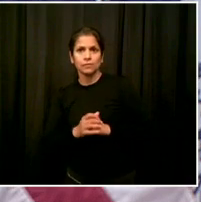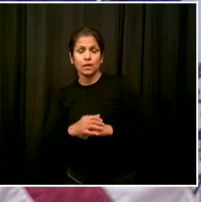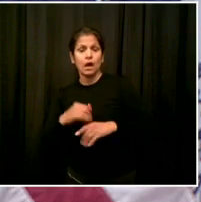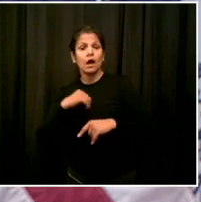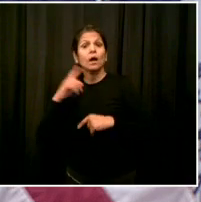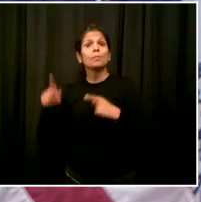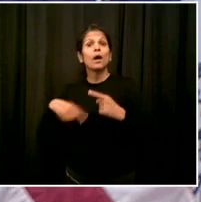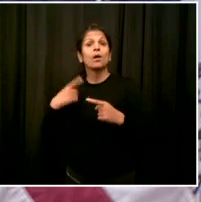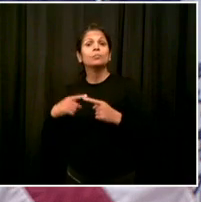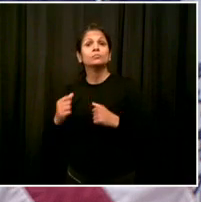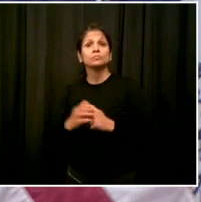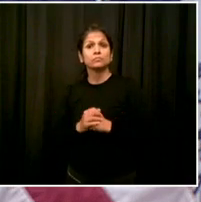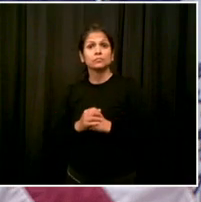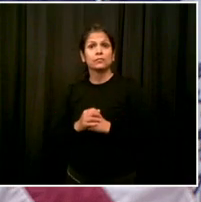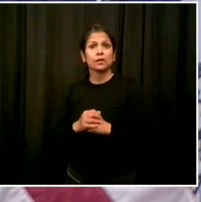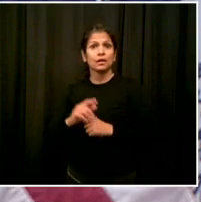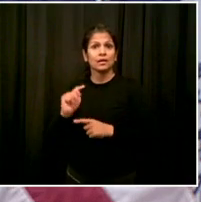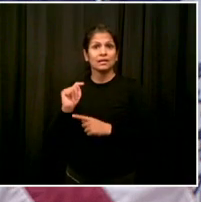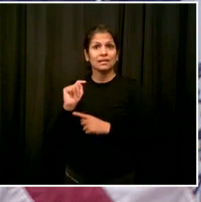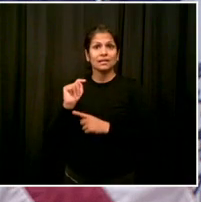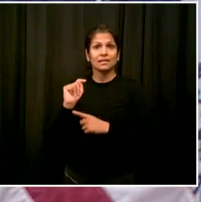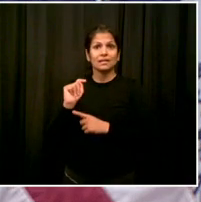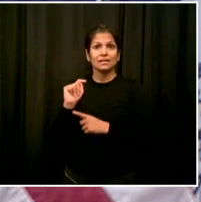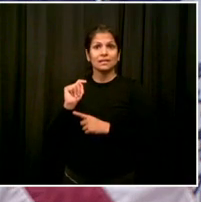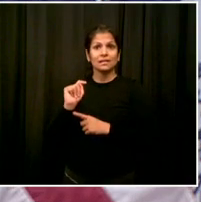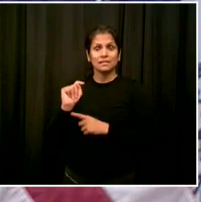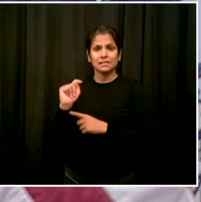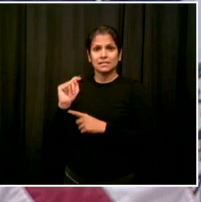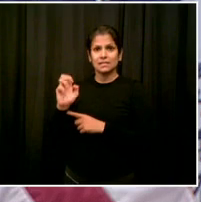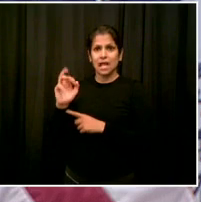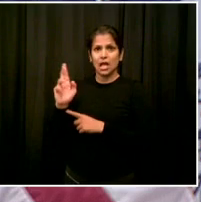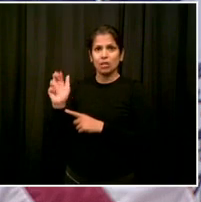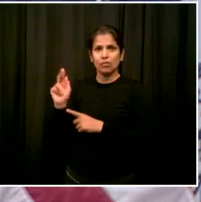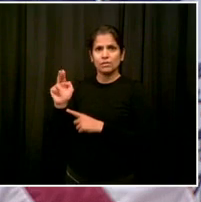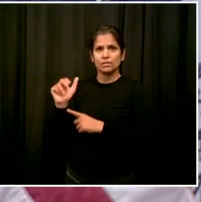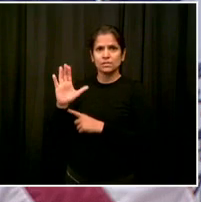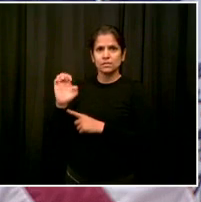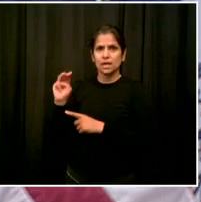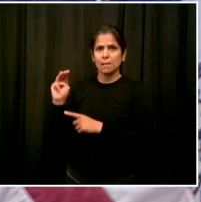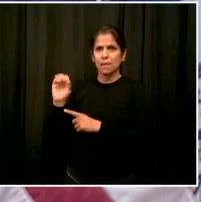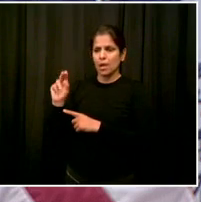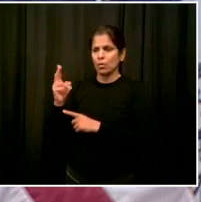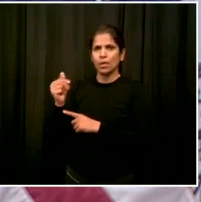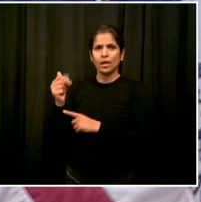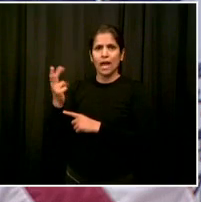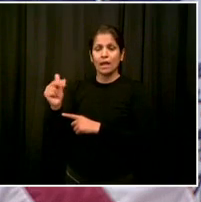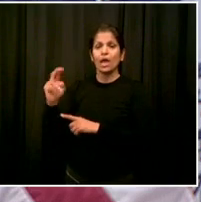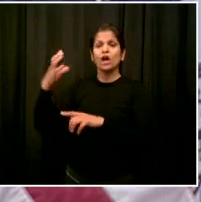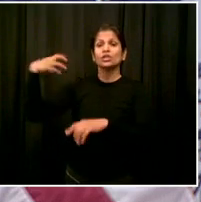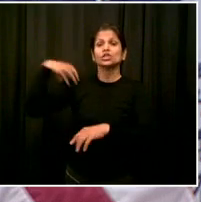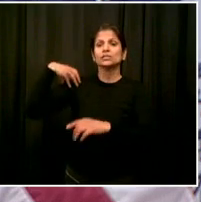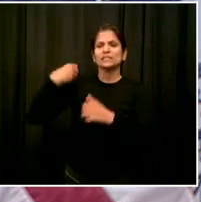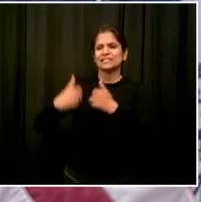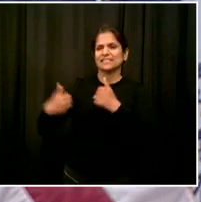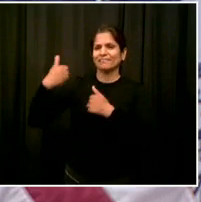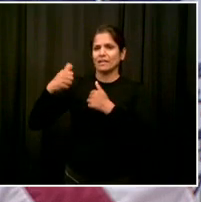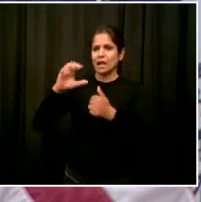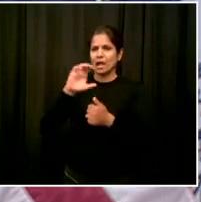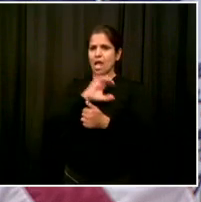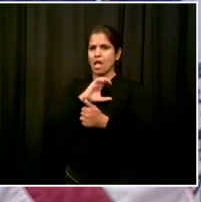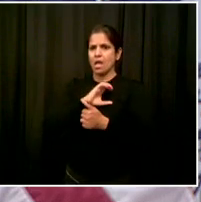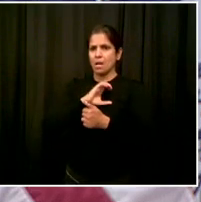is currently chief of department. In 2014, and you've actually